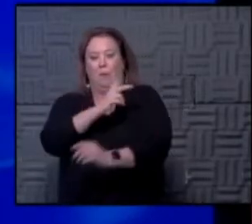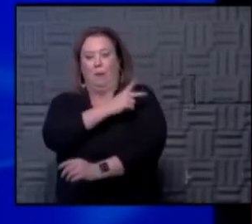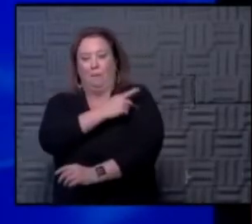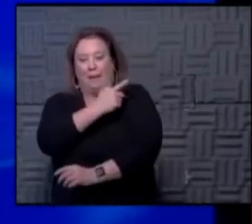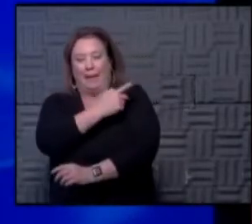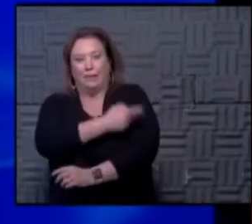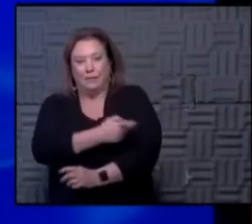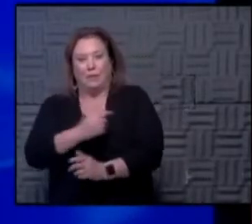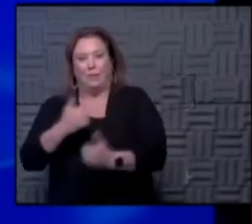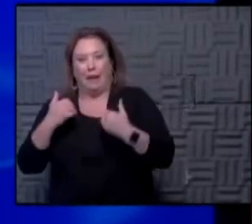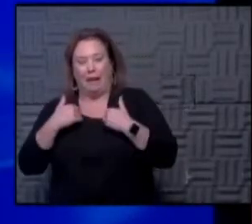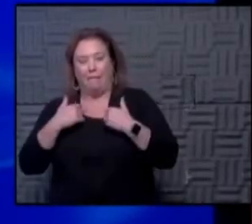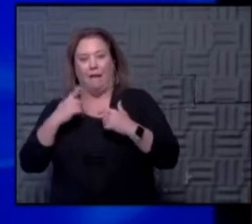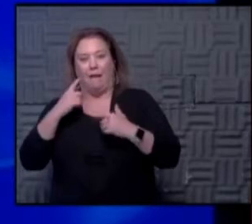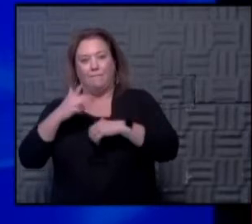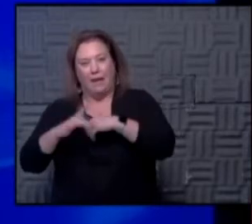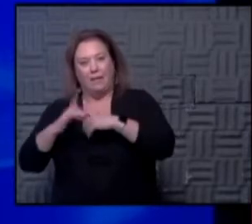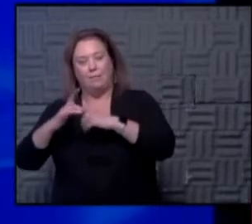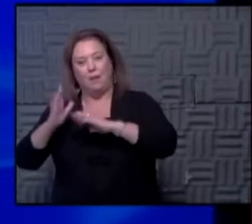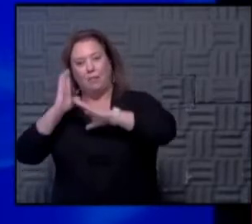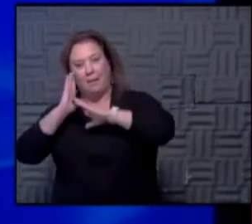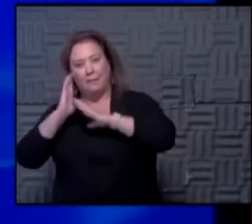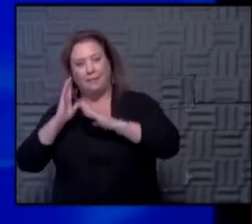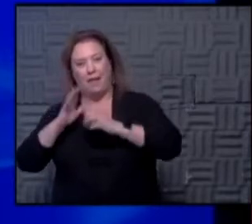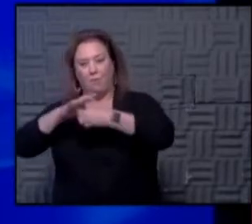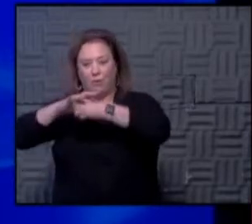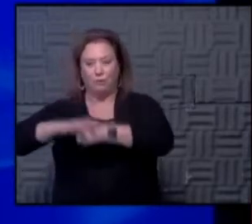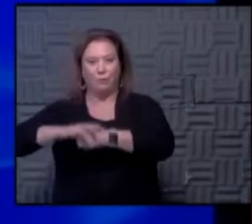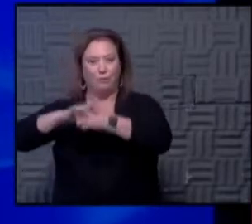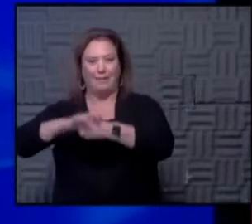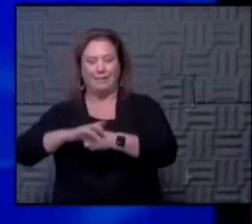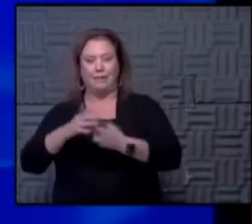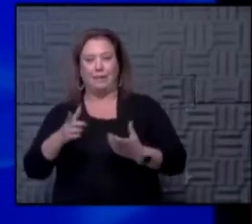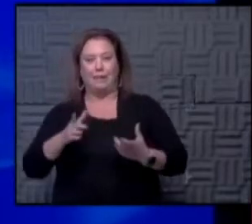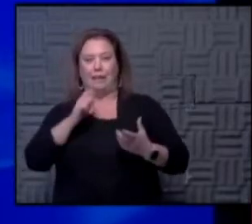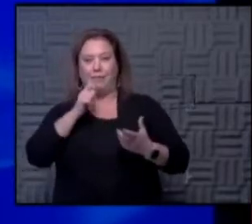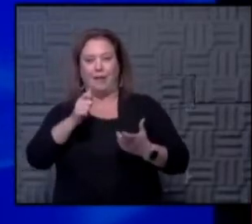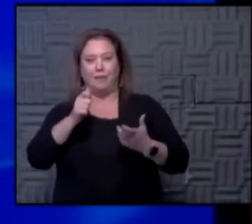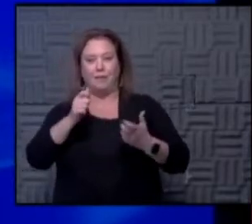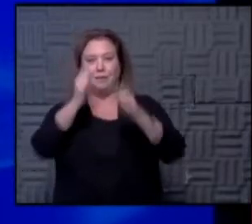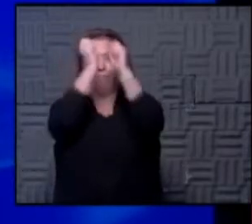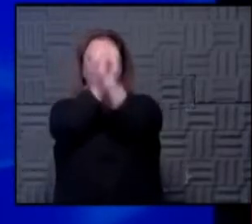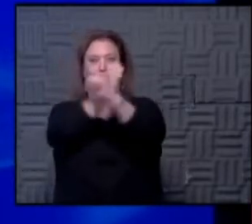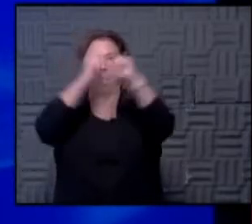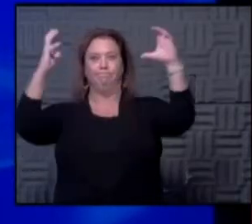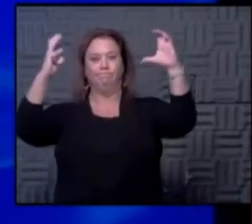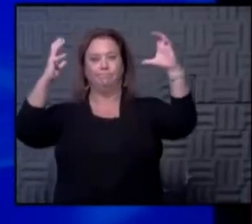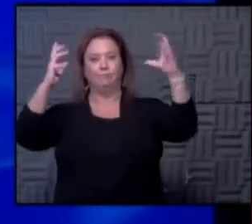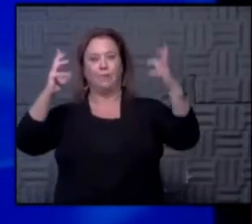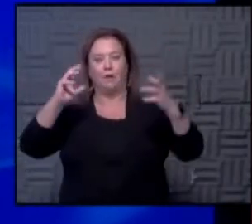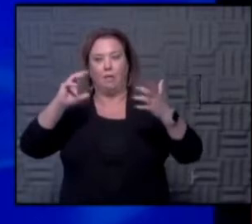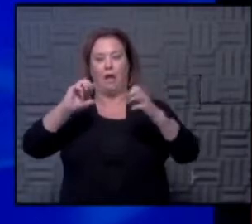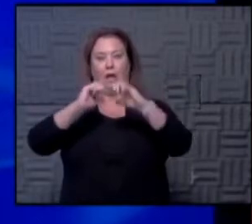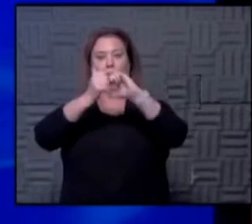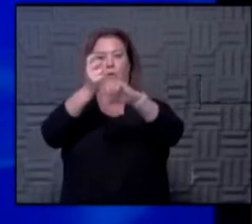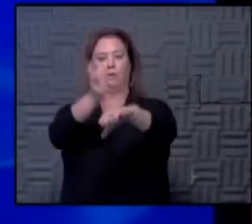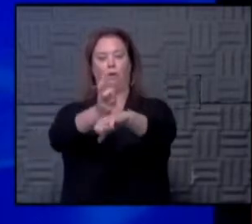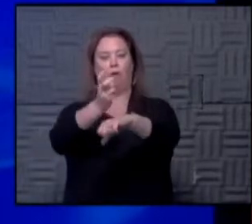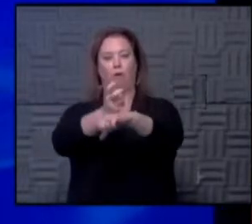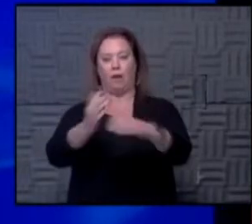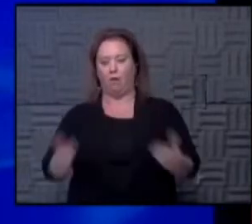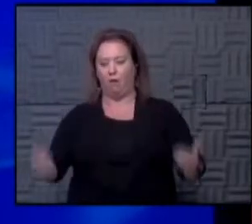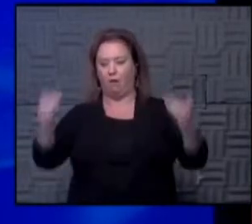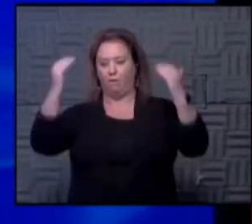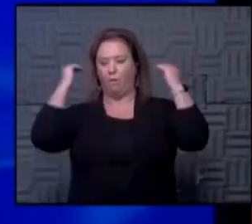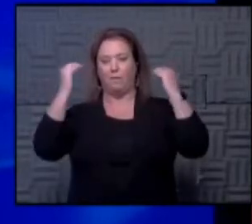for adult medical surgical care. And we're stressed. I mean, if that doesn't paint a picture of why it's hard and close to overwhelming and